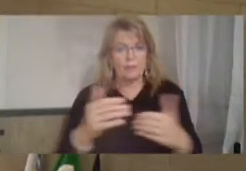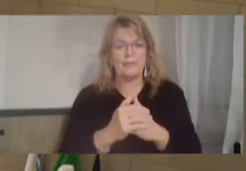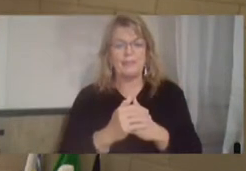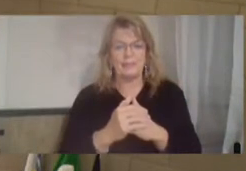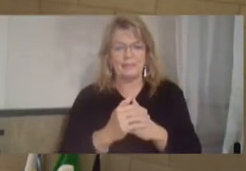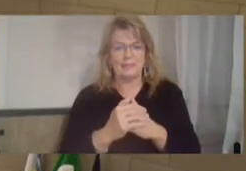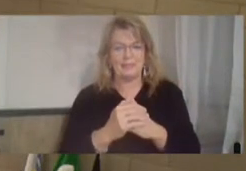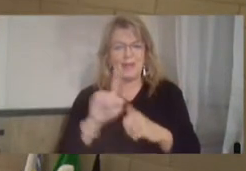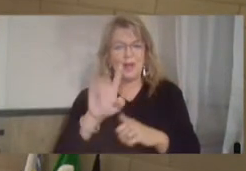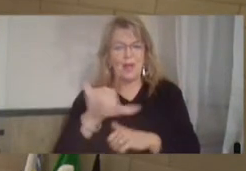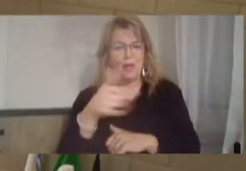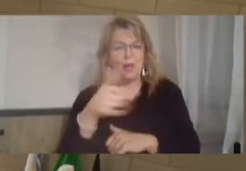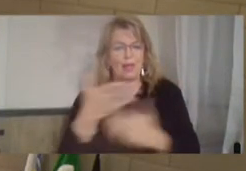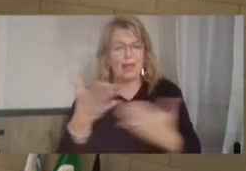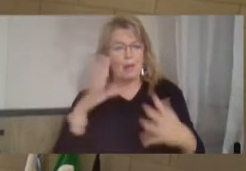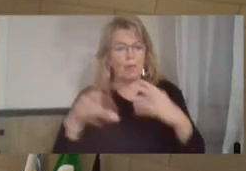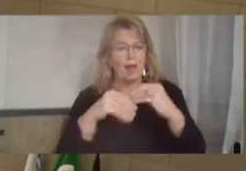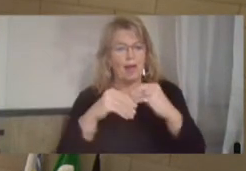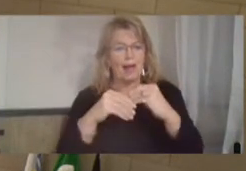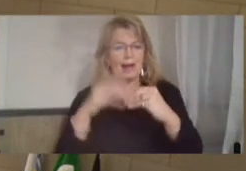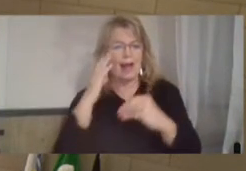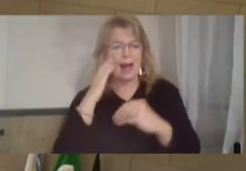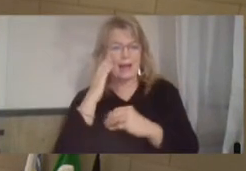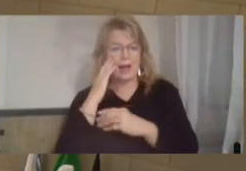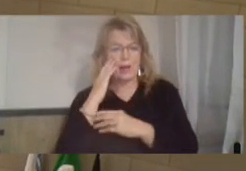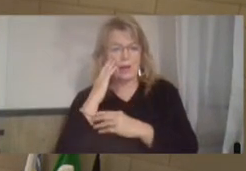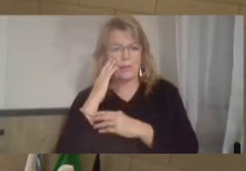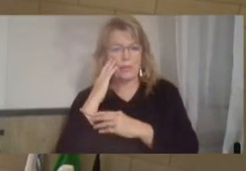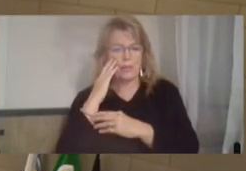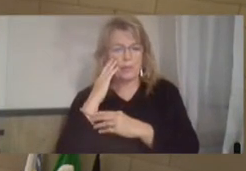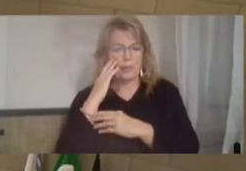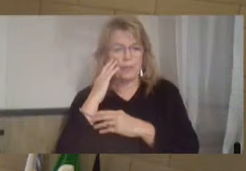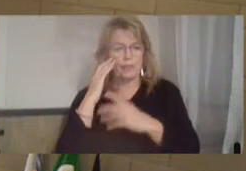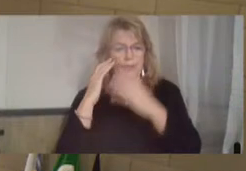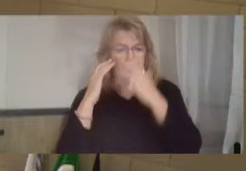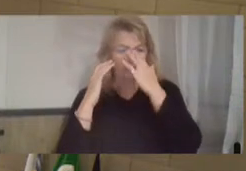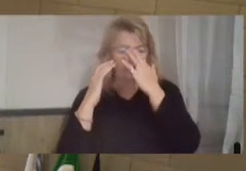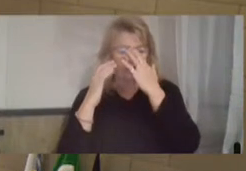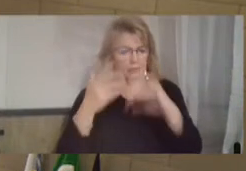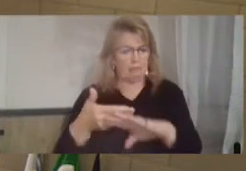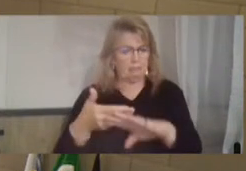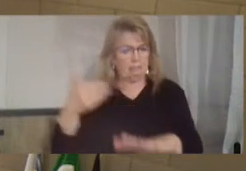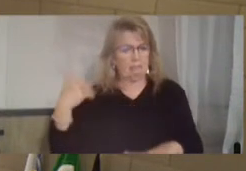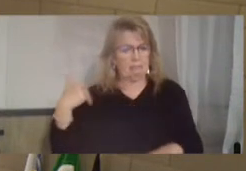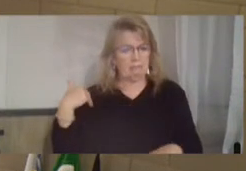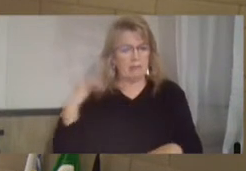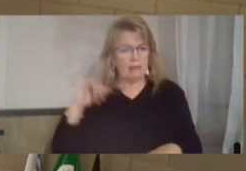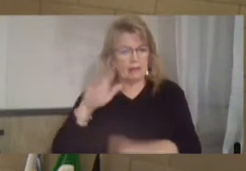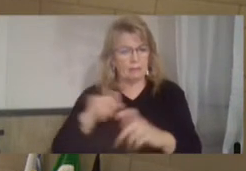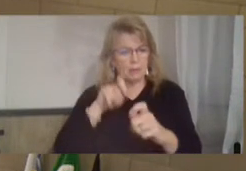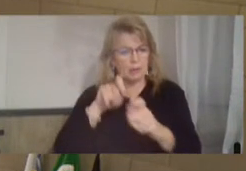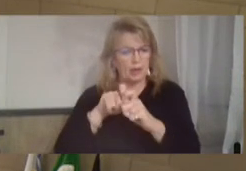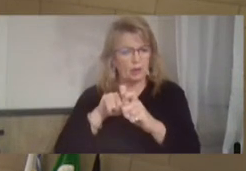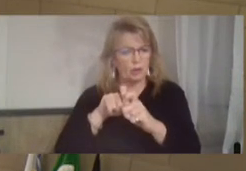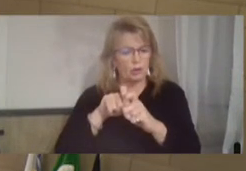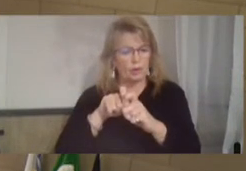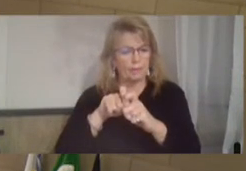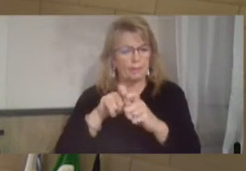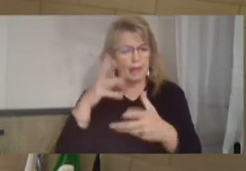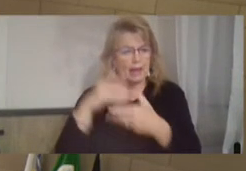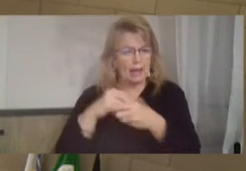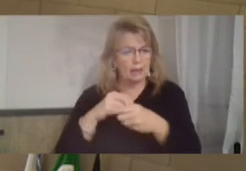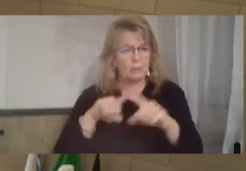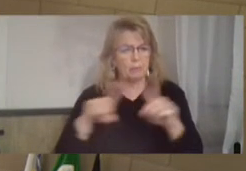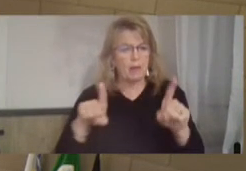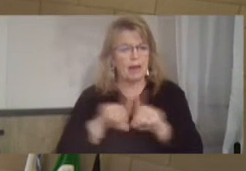is that I know that I've asked this on a number of occasions prior to this particular engagement, but as we look